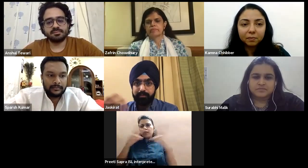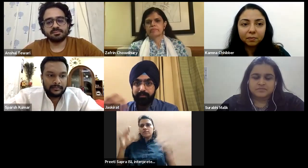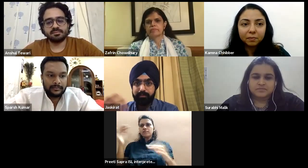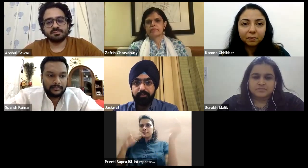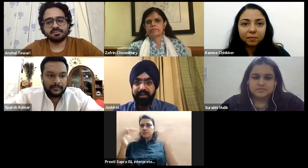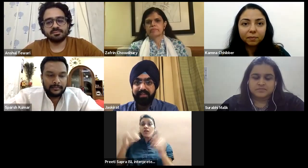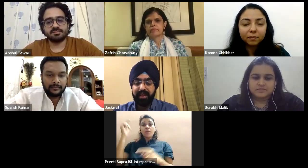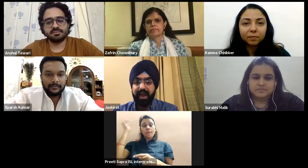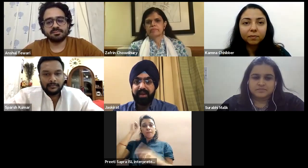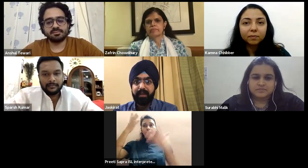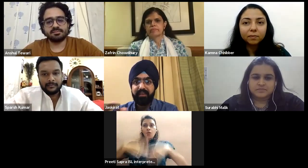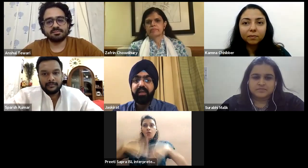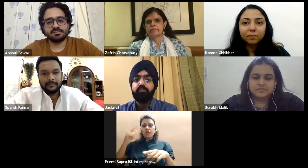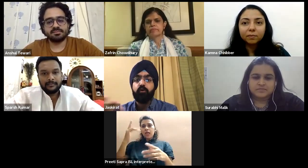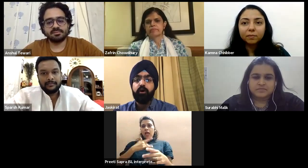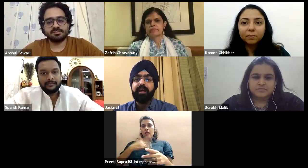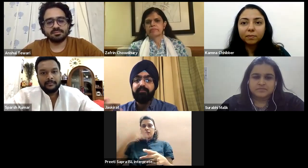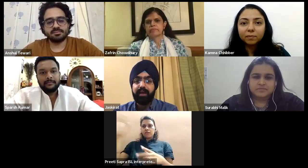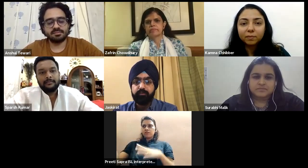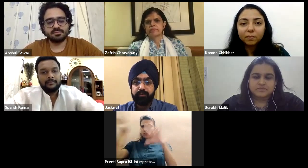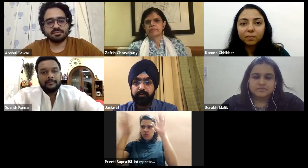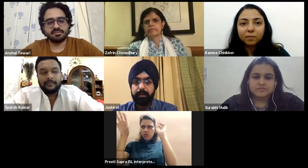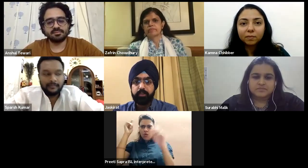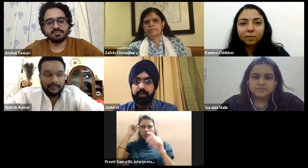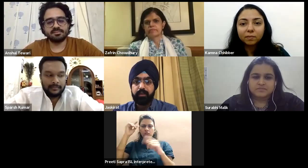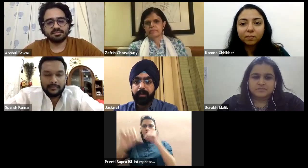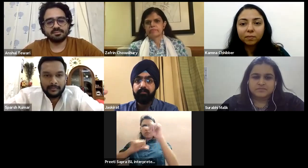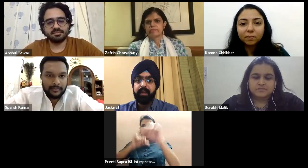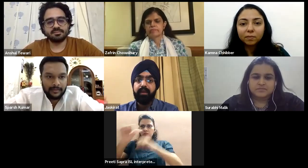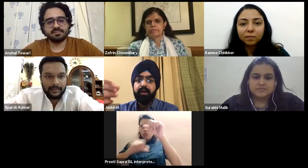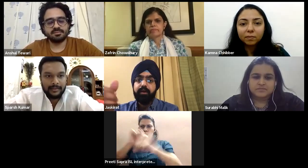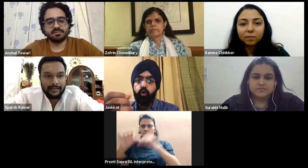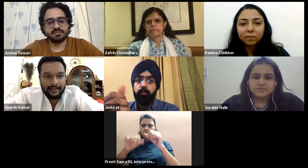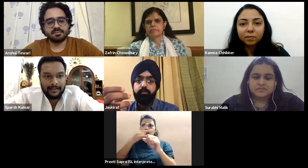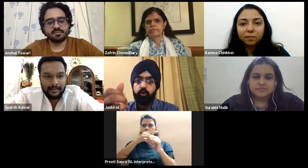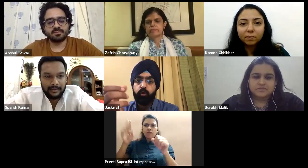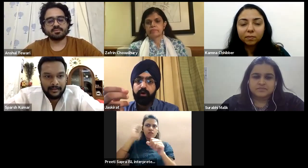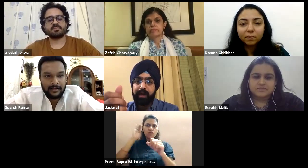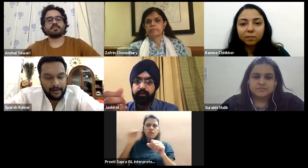capable of processing and making sense of all that avalanche of information, and it's becoming